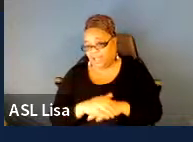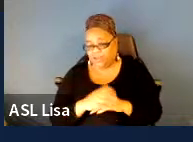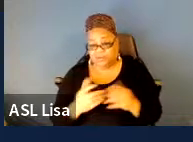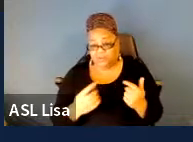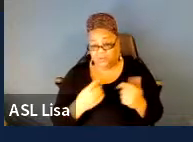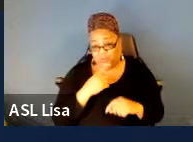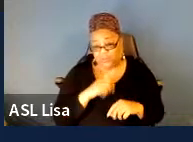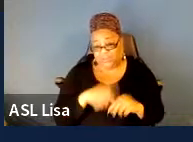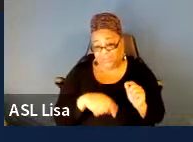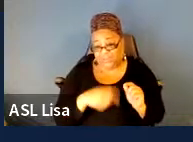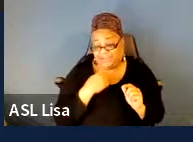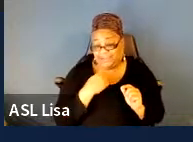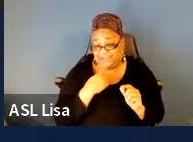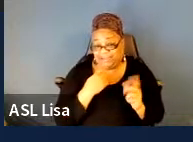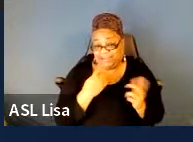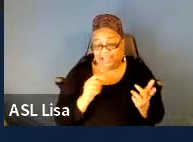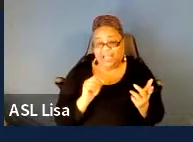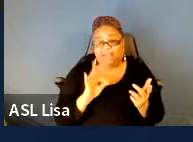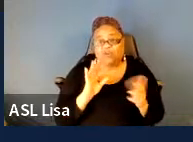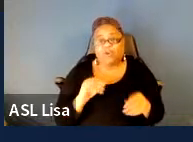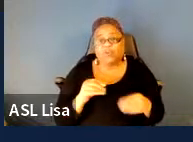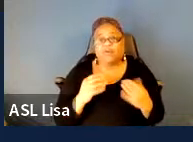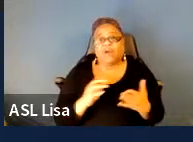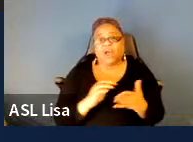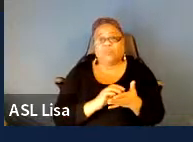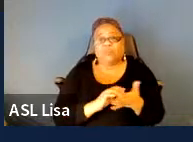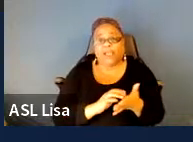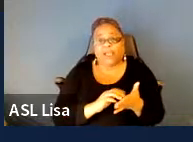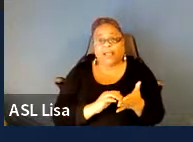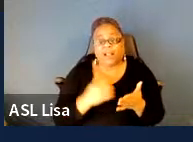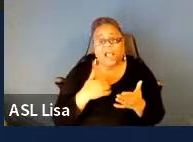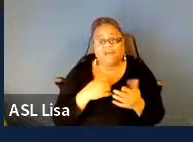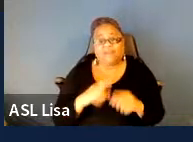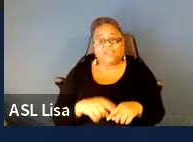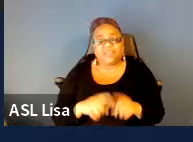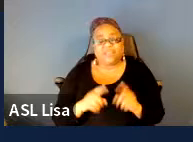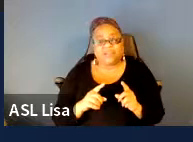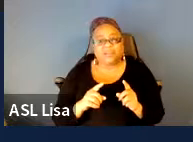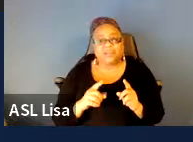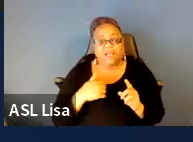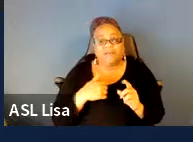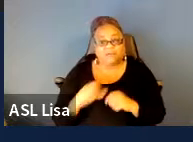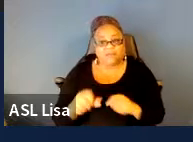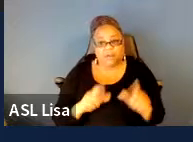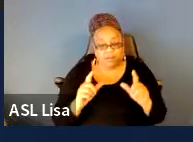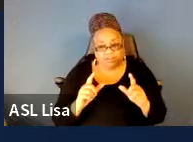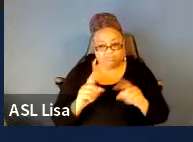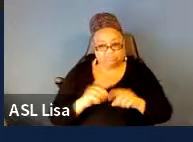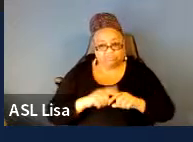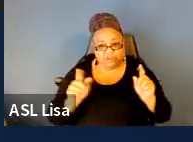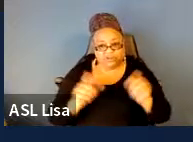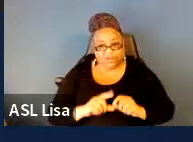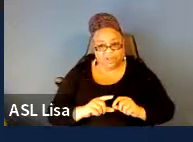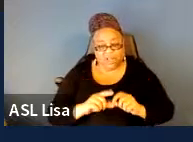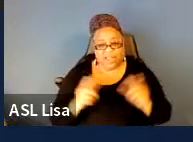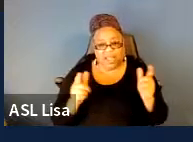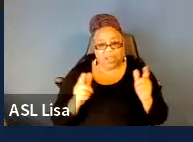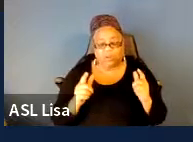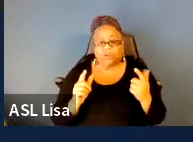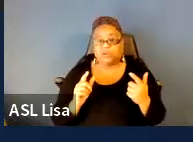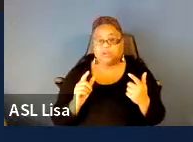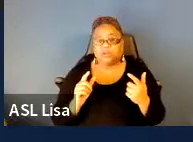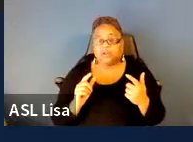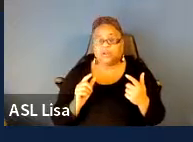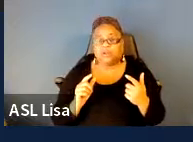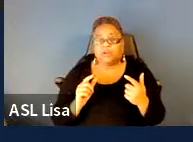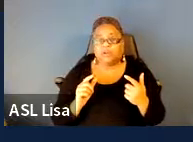say that if you're providing Braille in a sign, if you have a sign that's in a different language, that Braille has to be